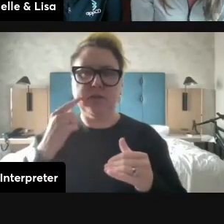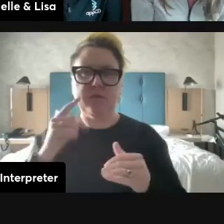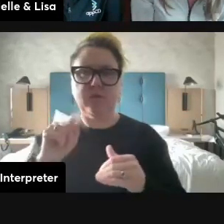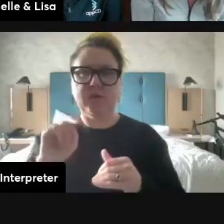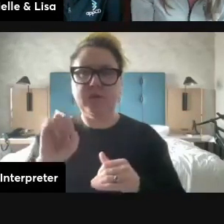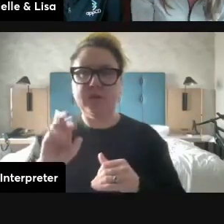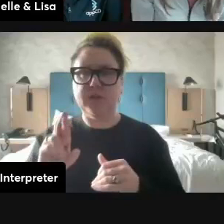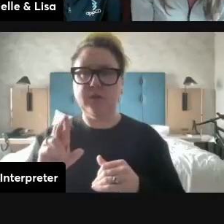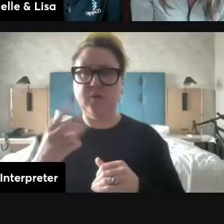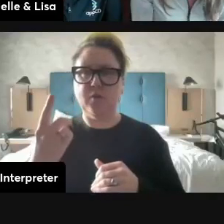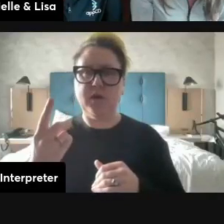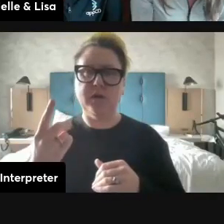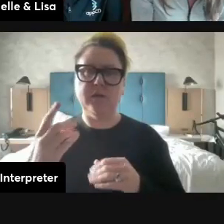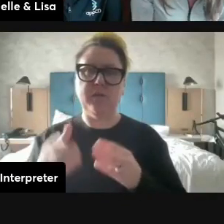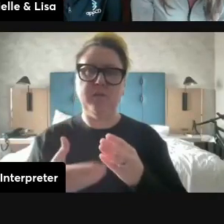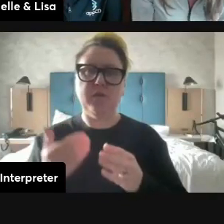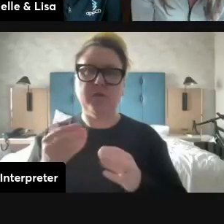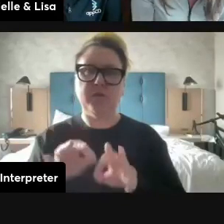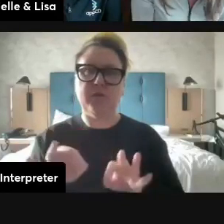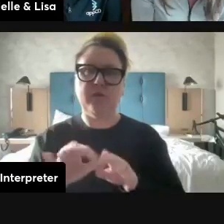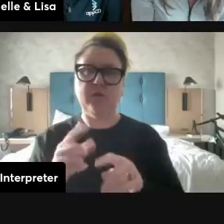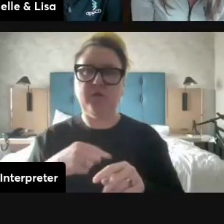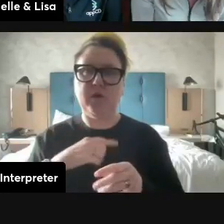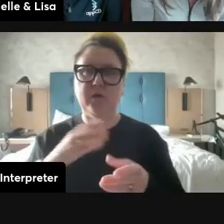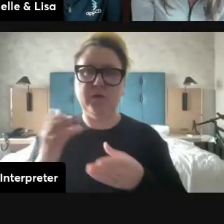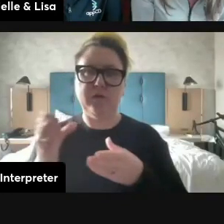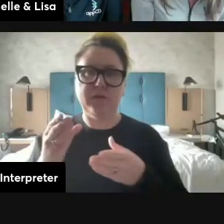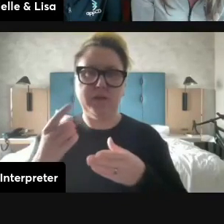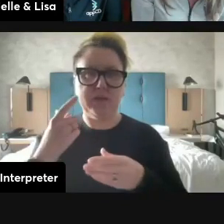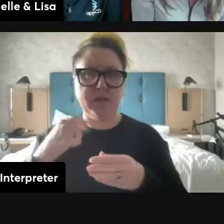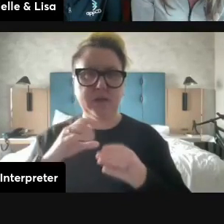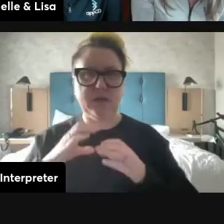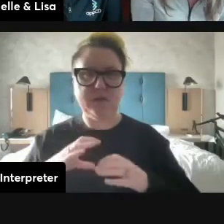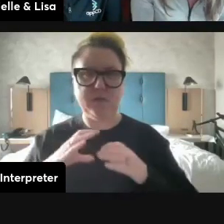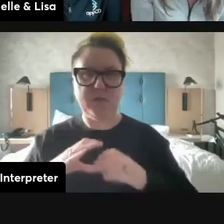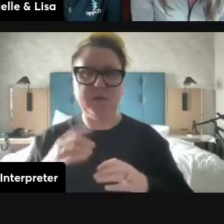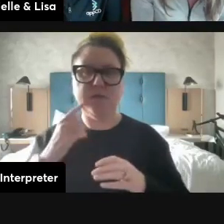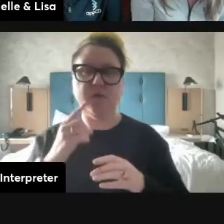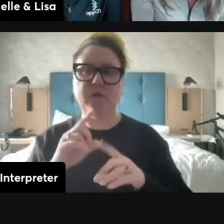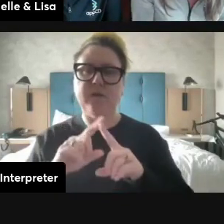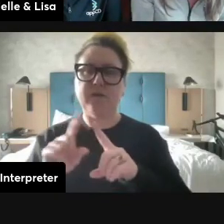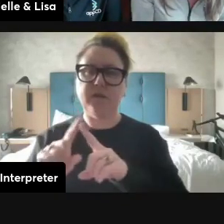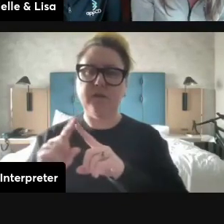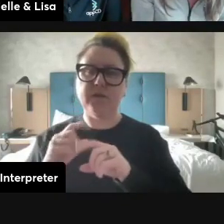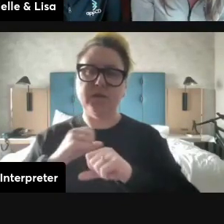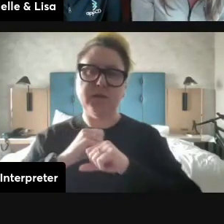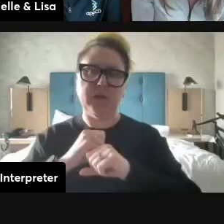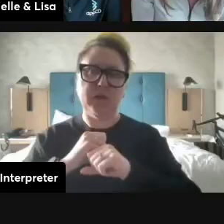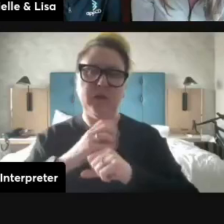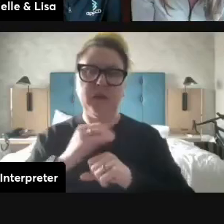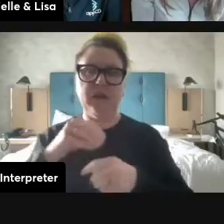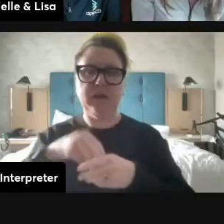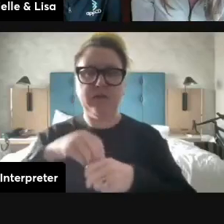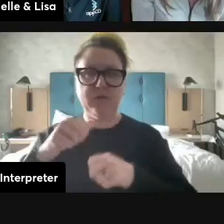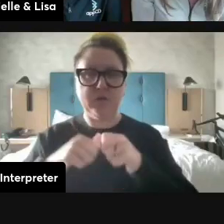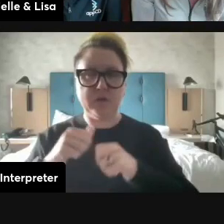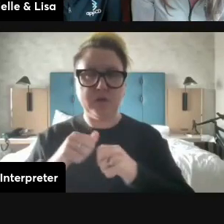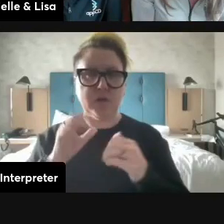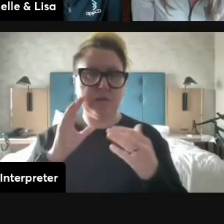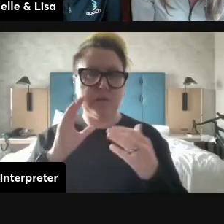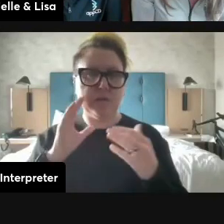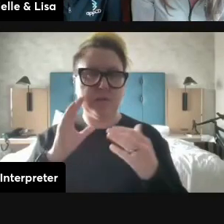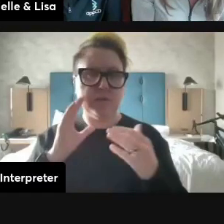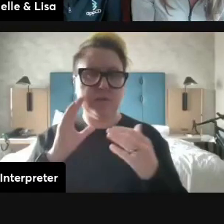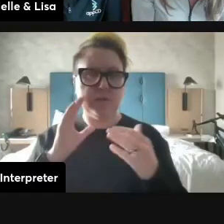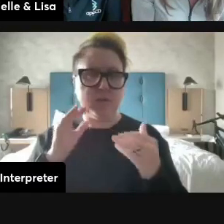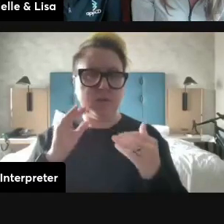services, the ones that are most critical to our customers, for various security posture, infrastructure expectations, and we're